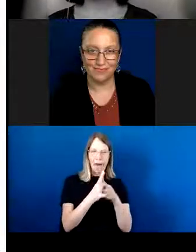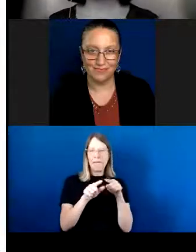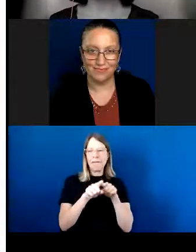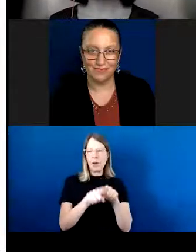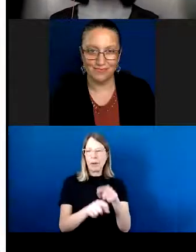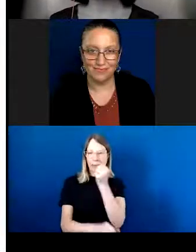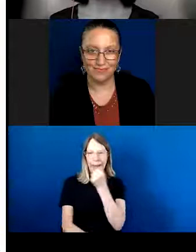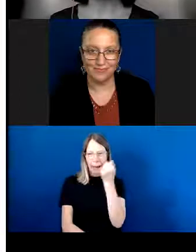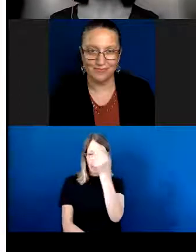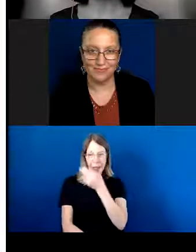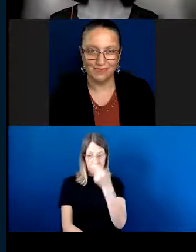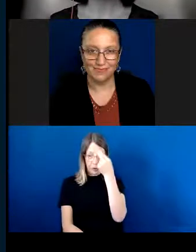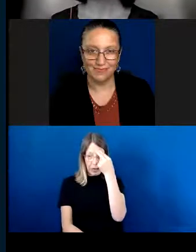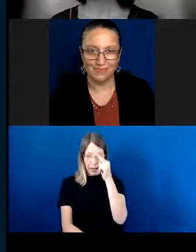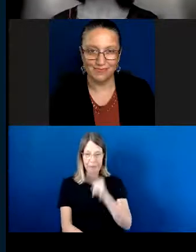This brings us to our next stop,